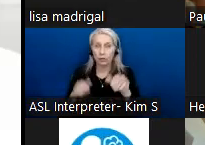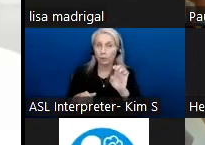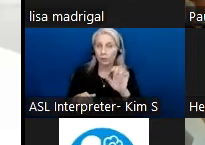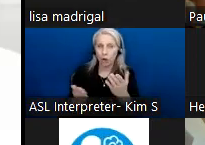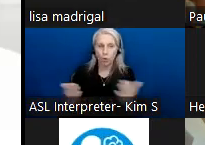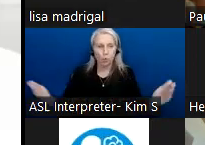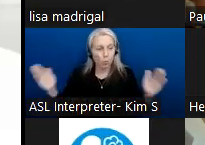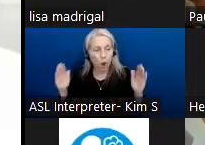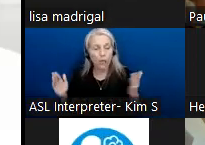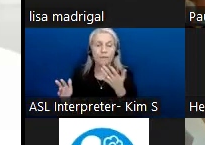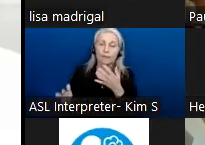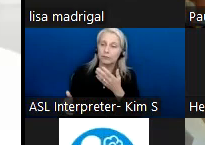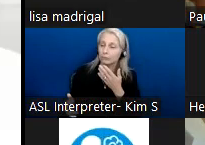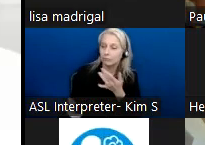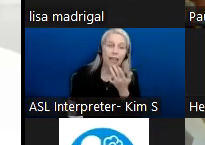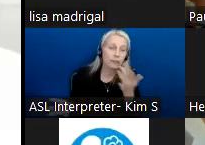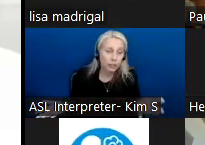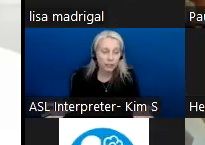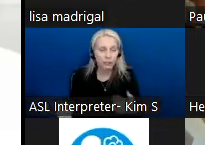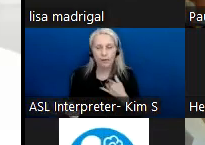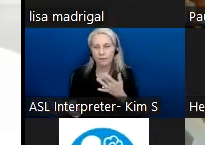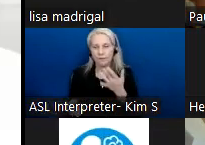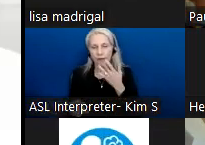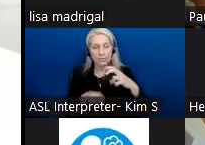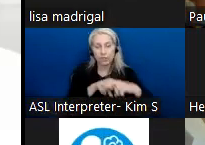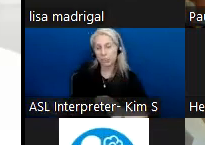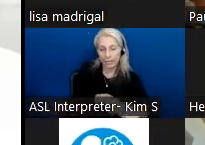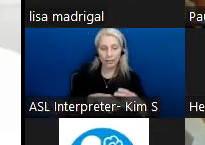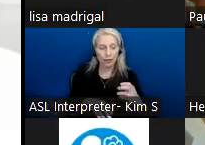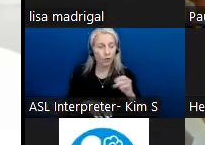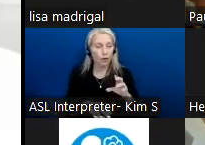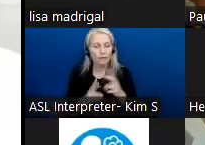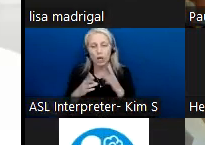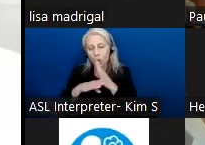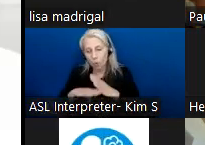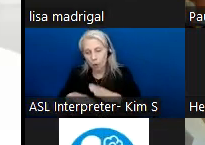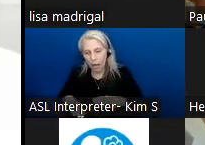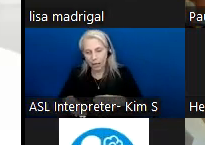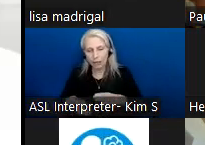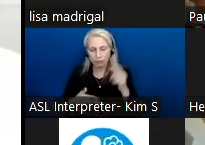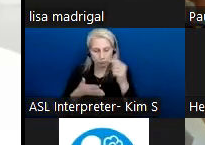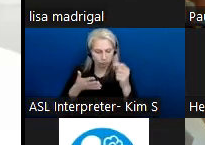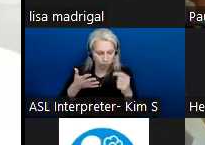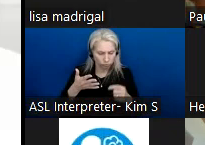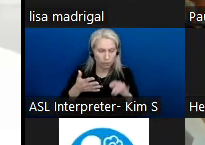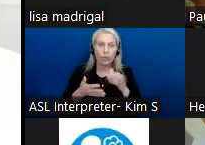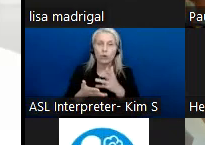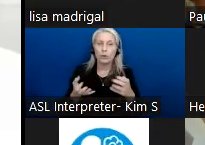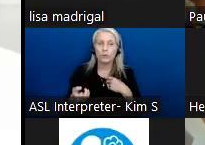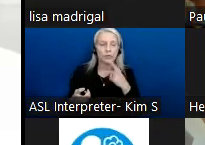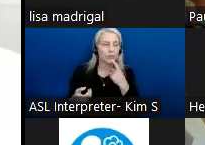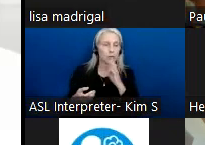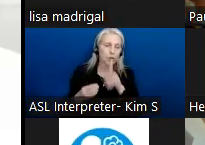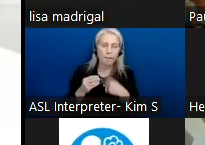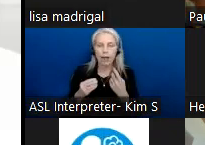are your favorite color, or you have a favorite place to sit, or that it's really quiet. So those are some of the things that I want to talk about implementing